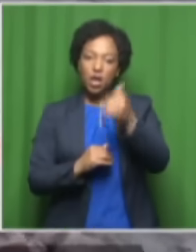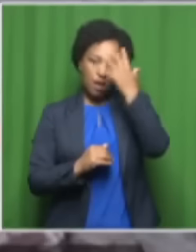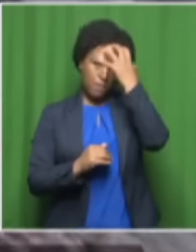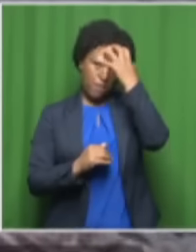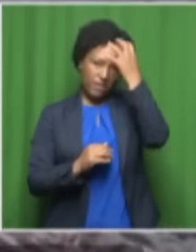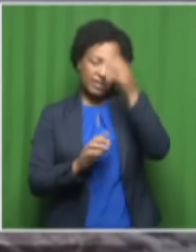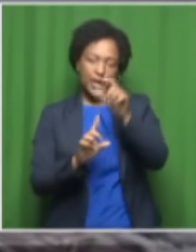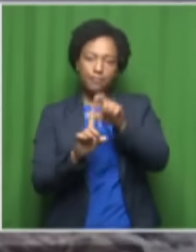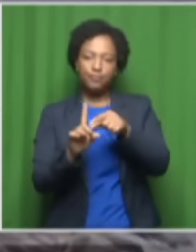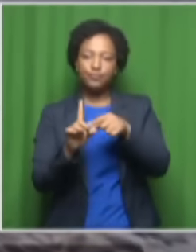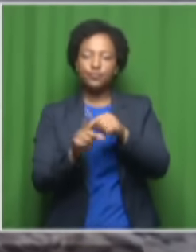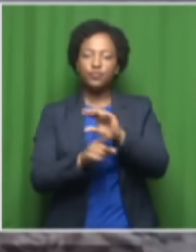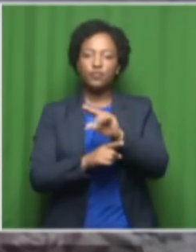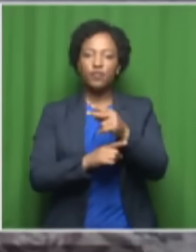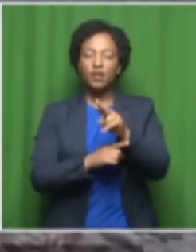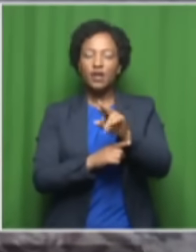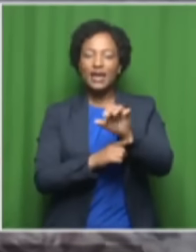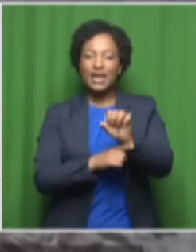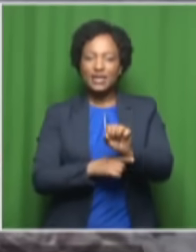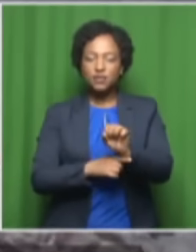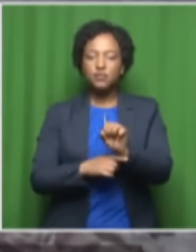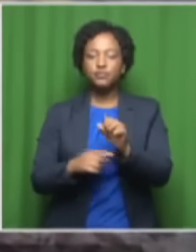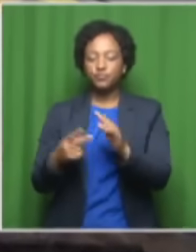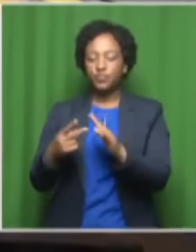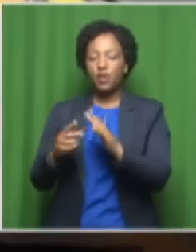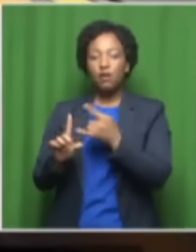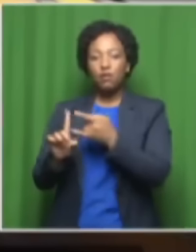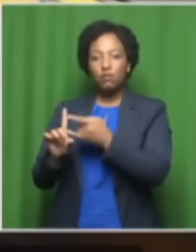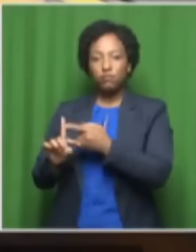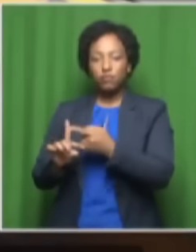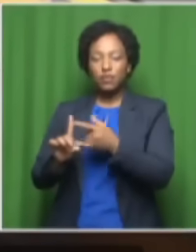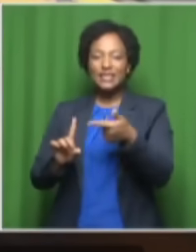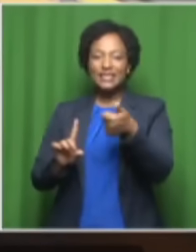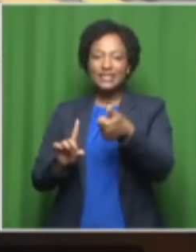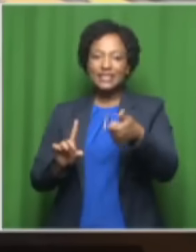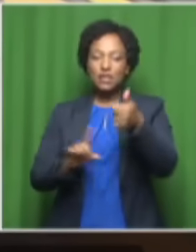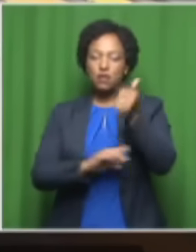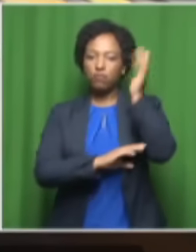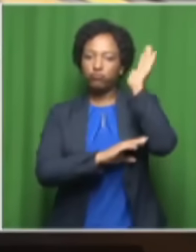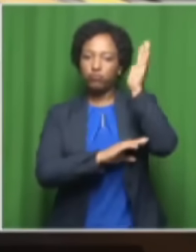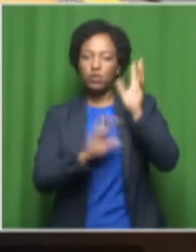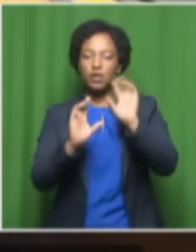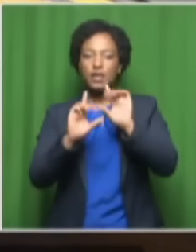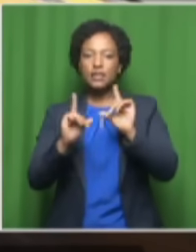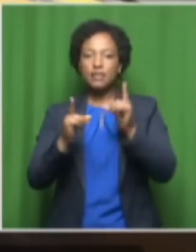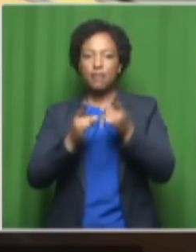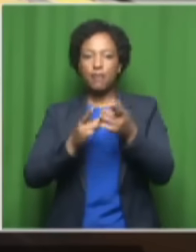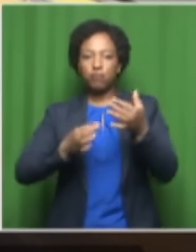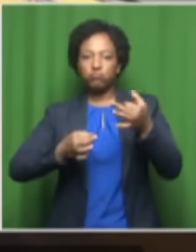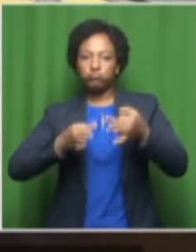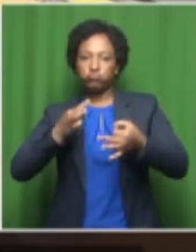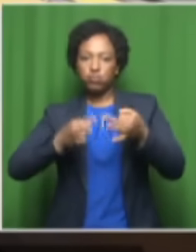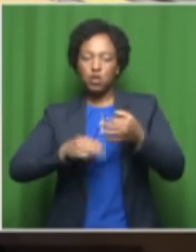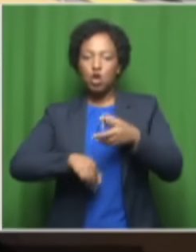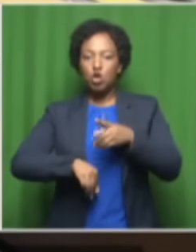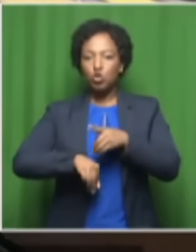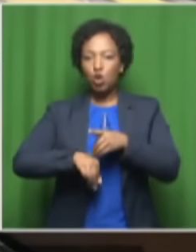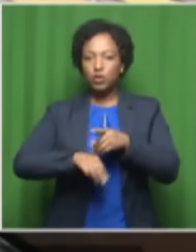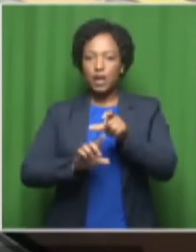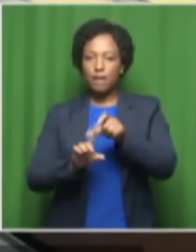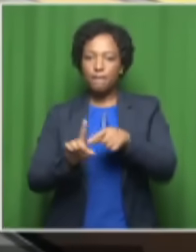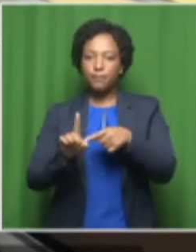Chris Landsberg, and virtually we're joined by senior lecturer at the Department of Political Science at the University of Pretoria,